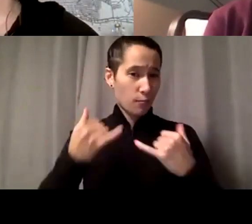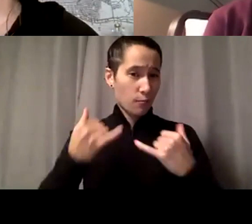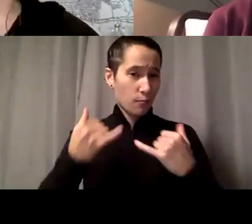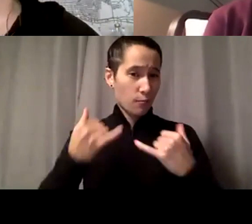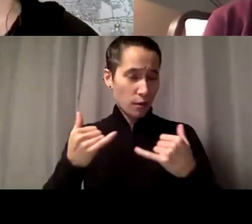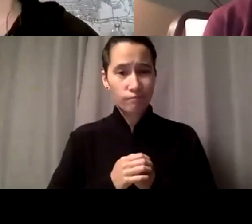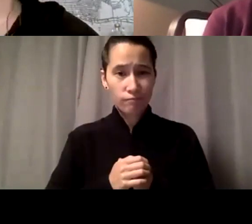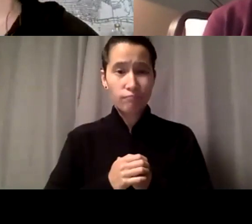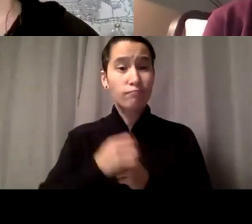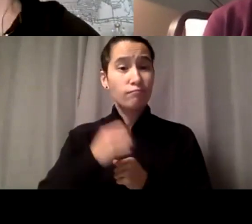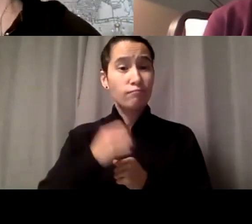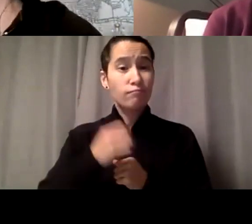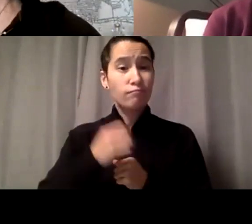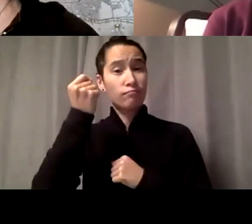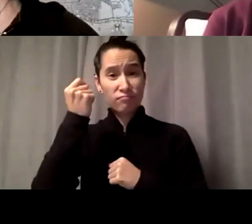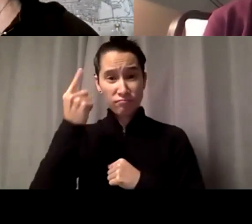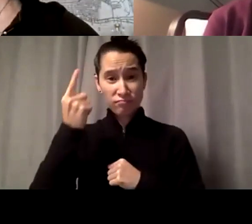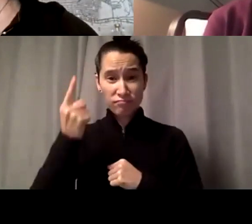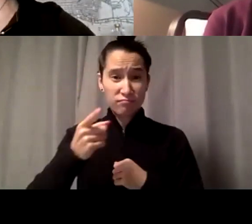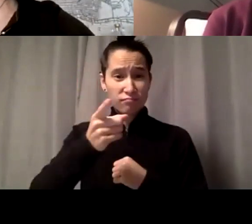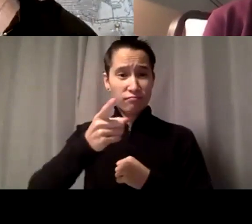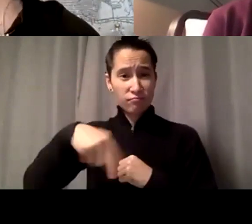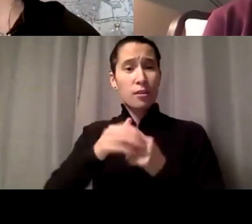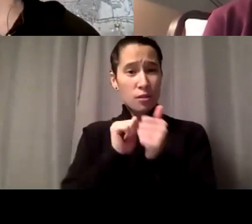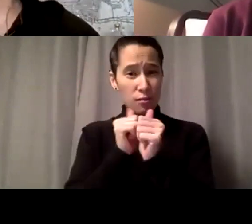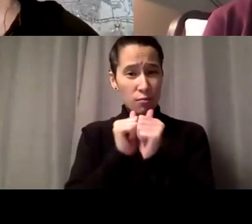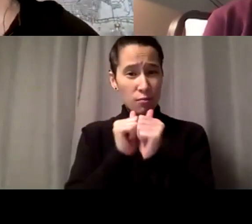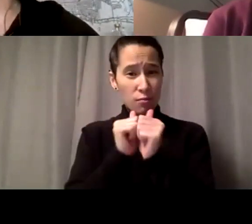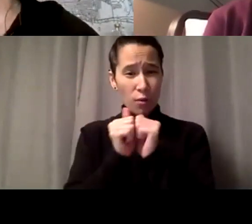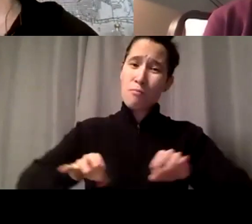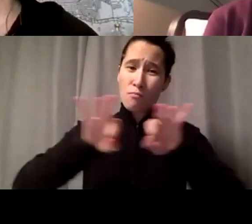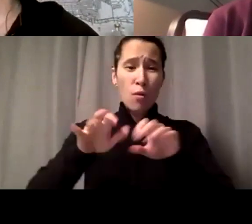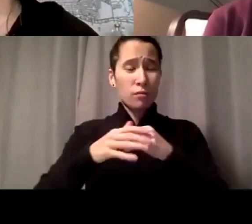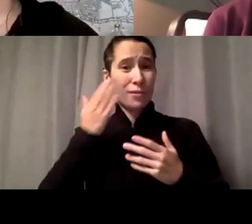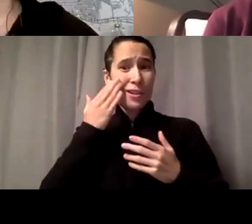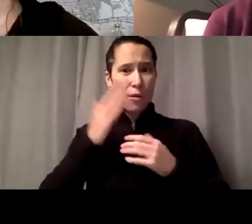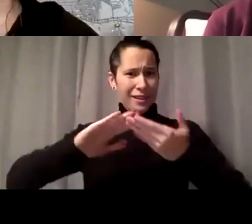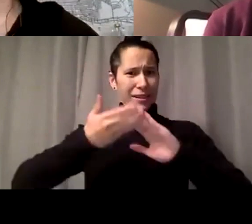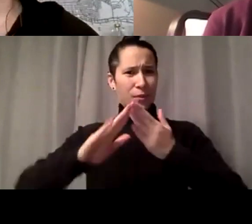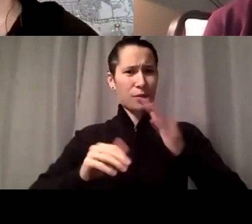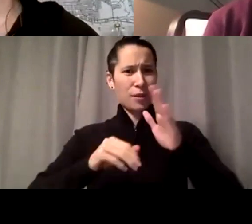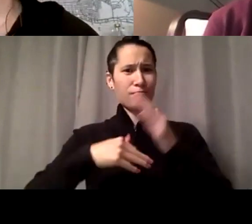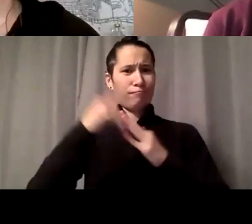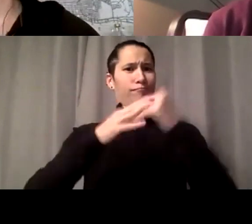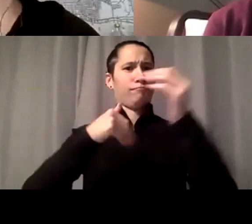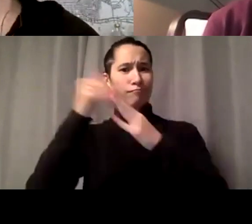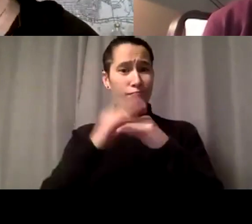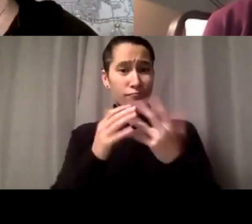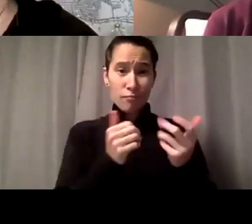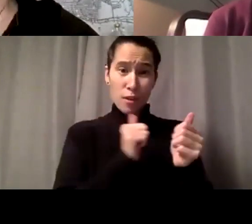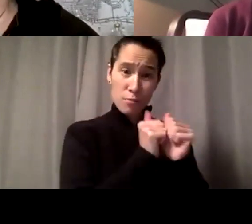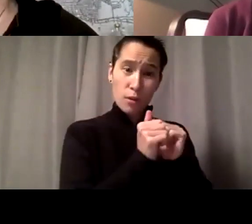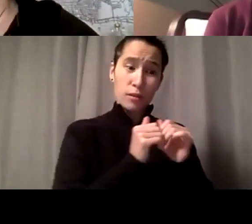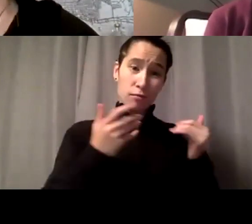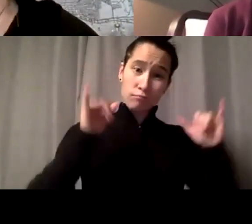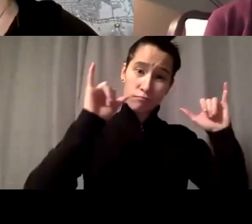role sport plays in our communities. Sport is a community builder. We know that. Sport provides not only physical health benefits,